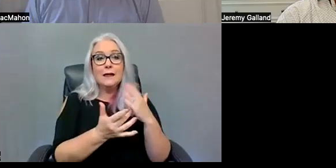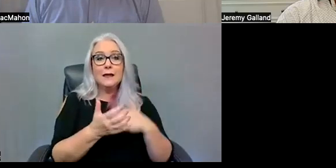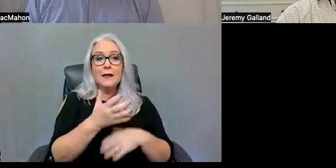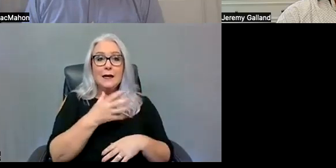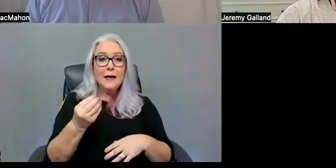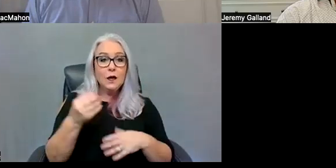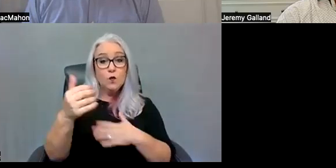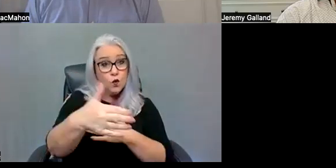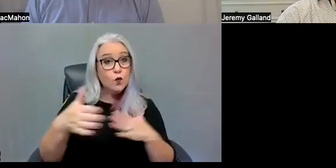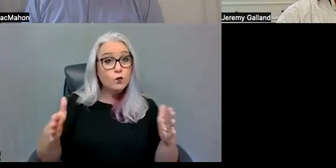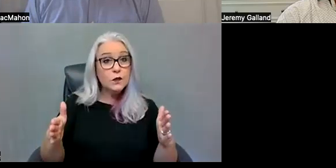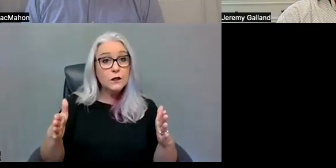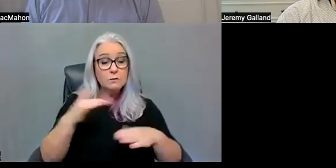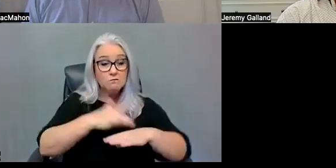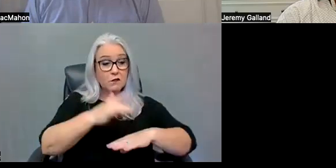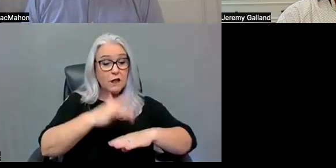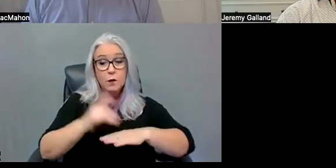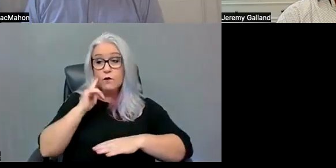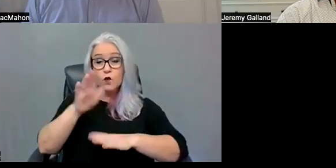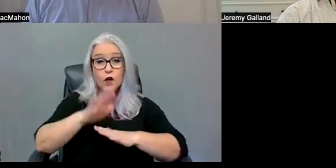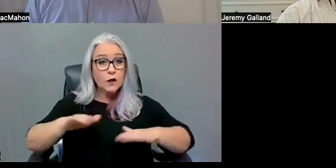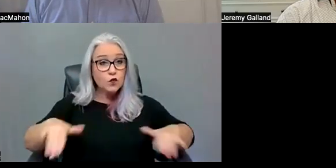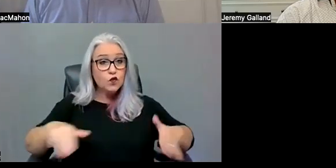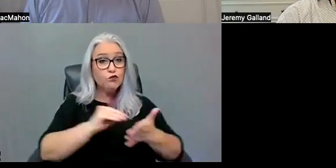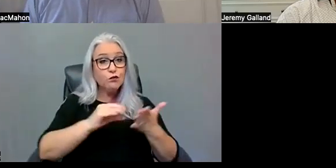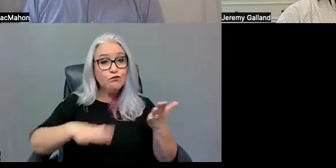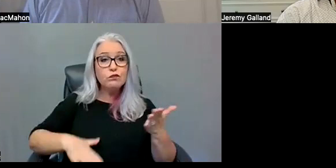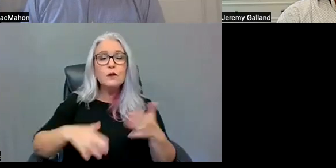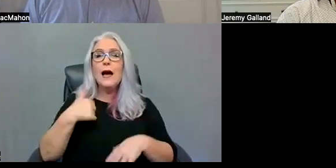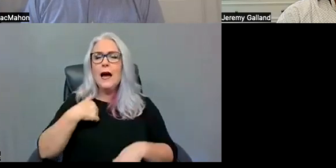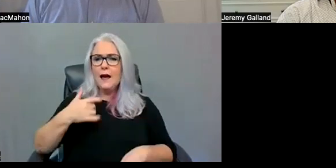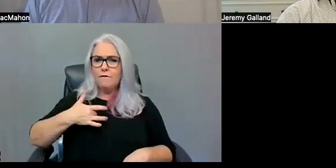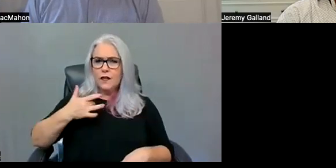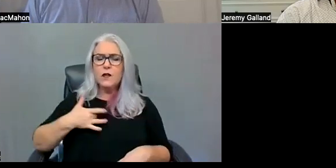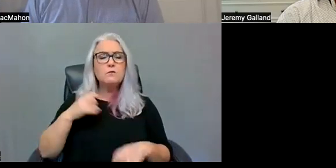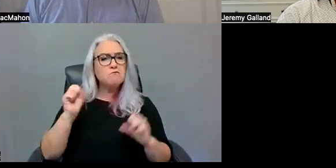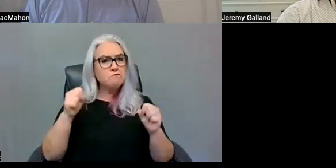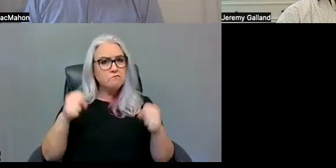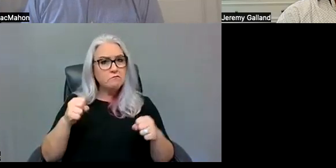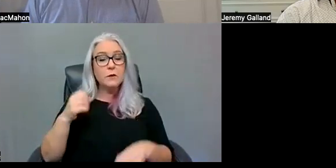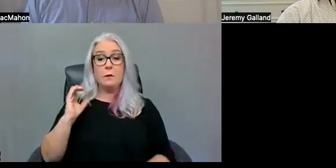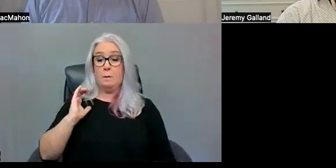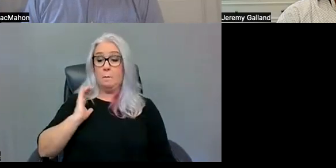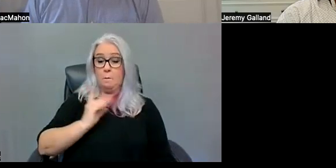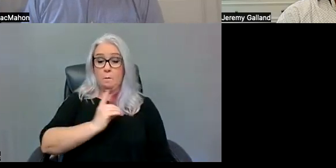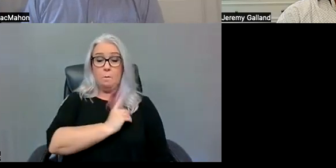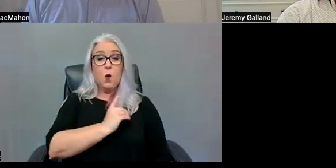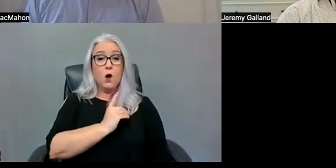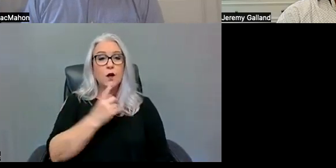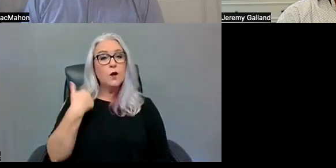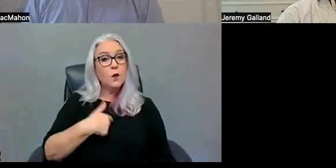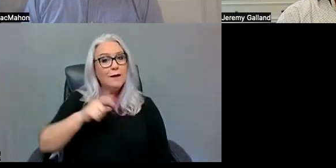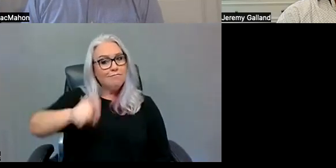rooms for the children, and I really believe that as a board member, we will